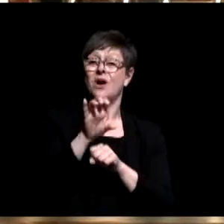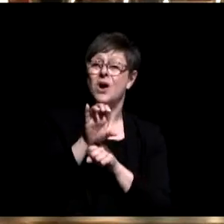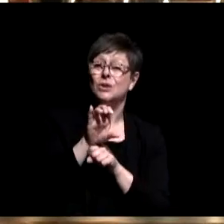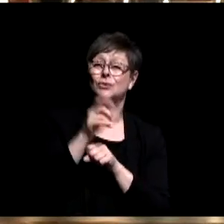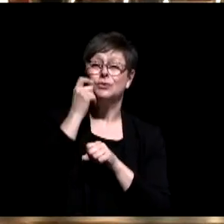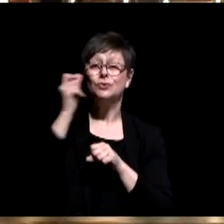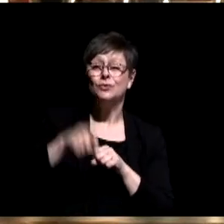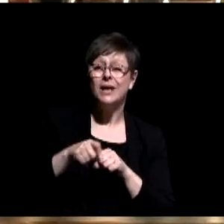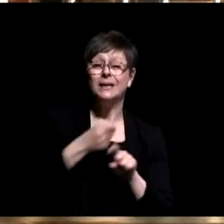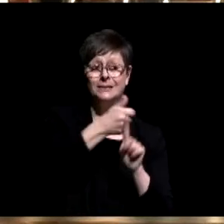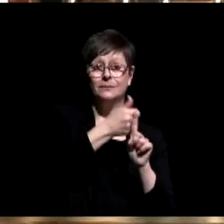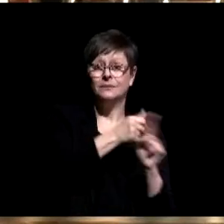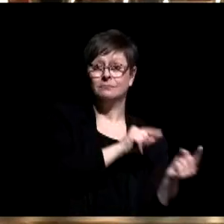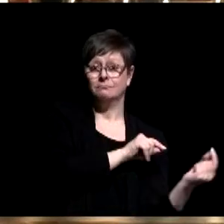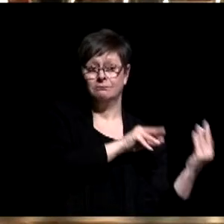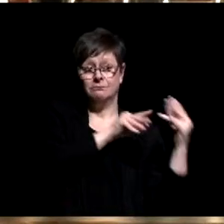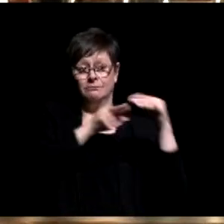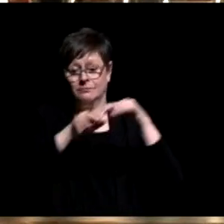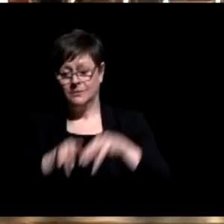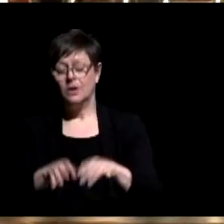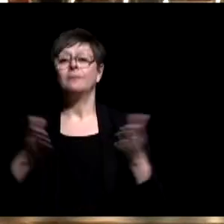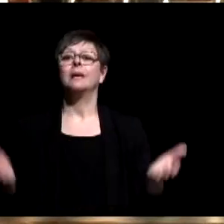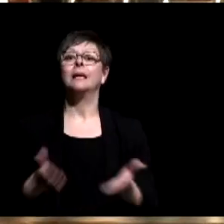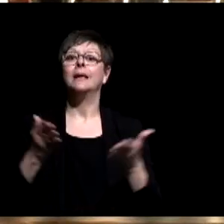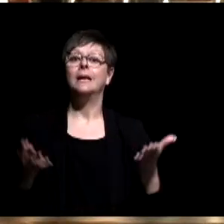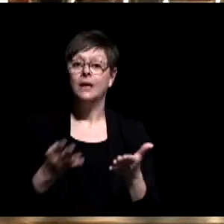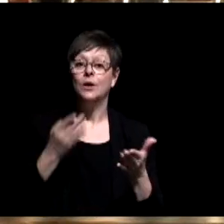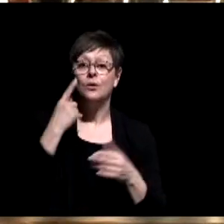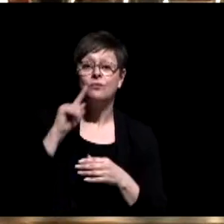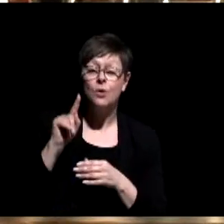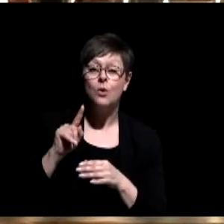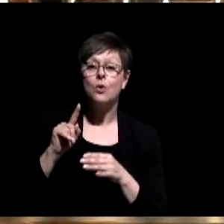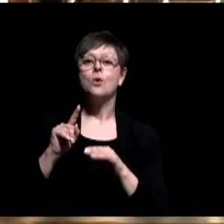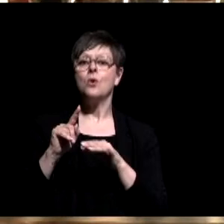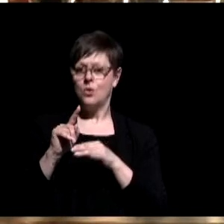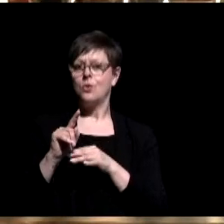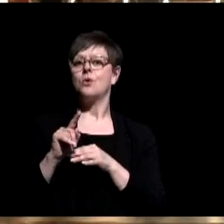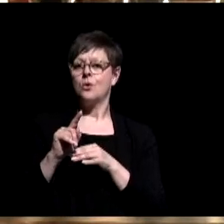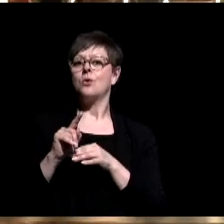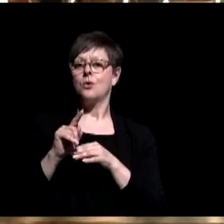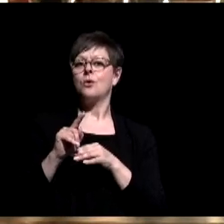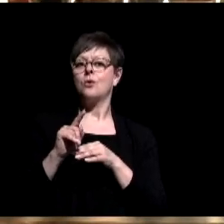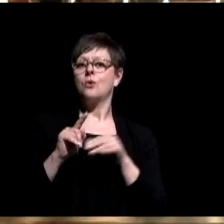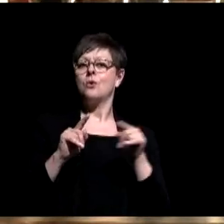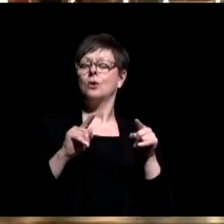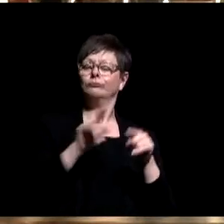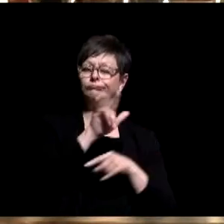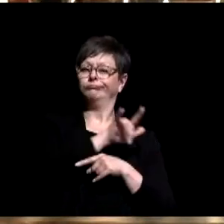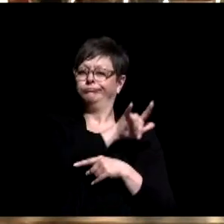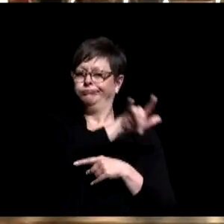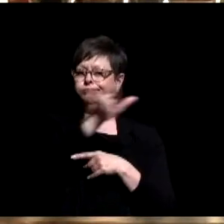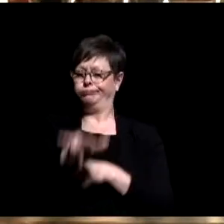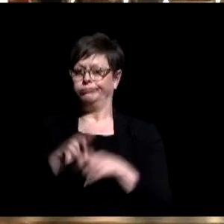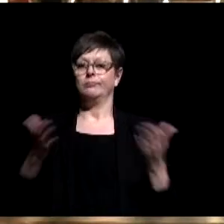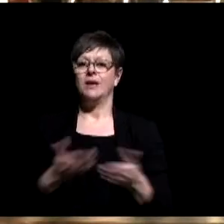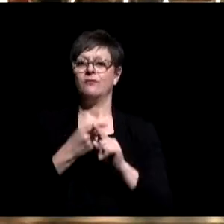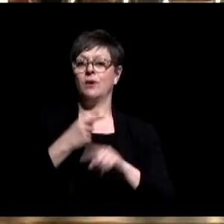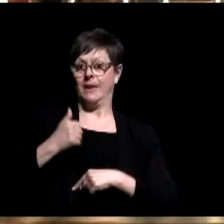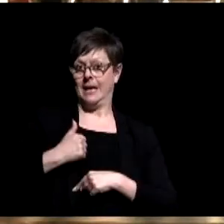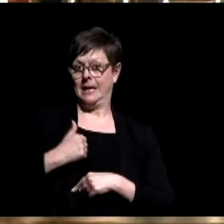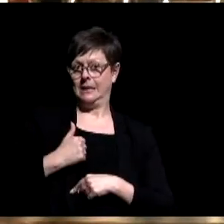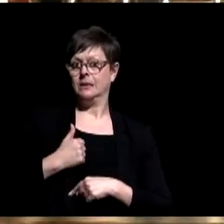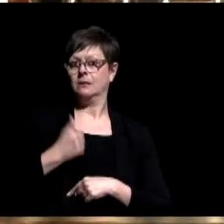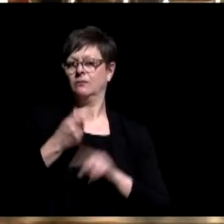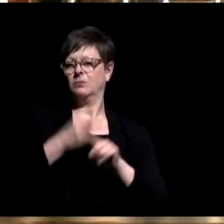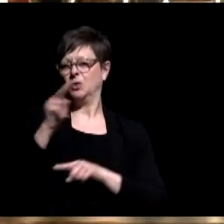Ukrainians have come to the province on 4 provincial government-sponsored airlifts, a direct result of the efforts